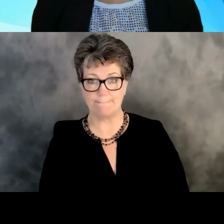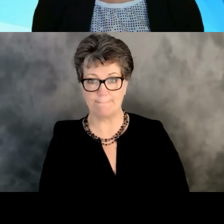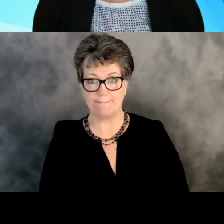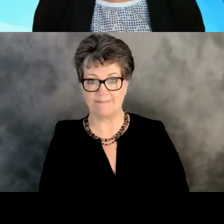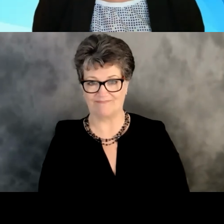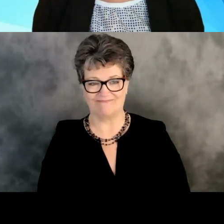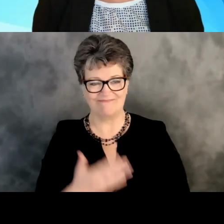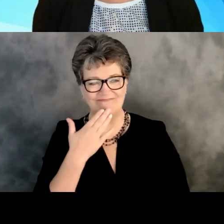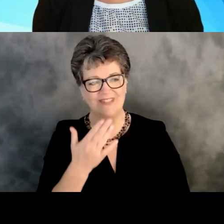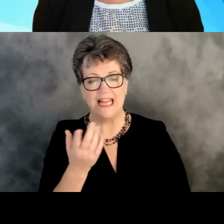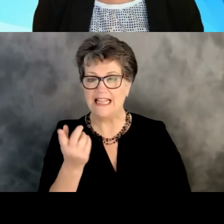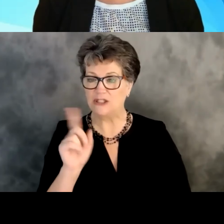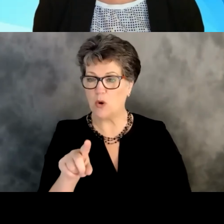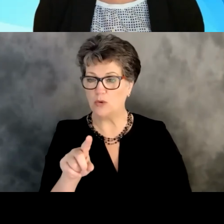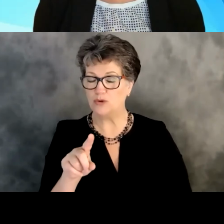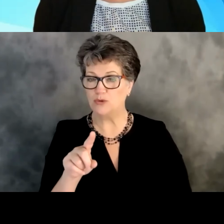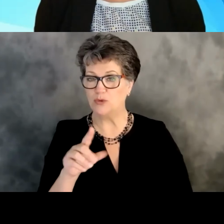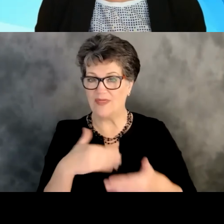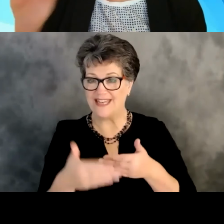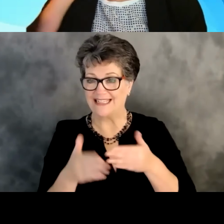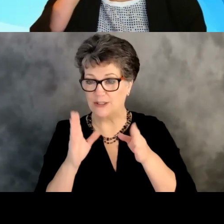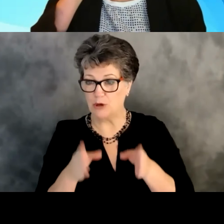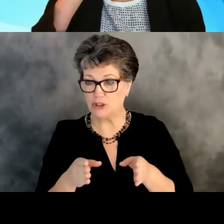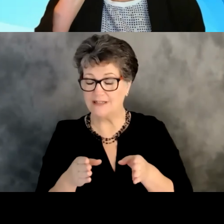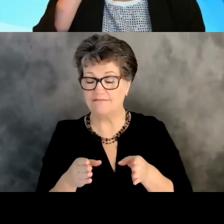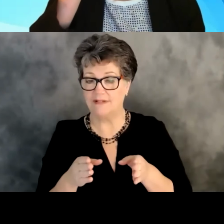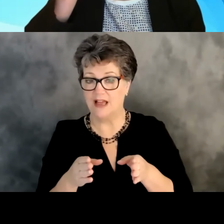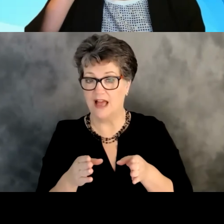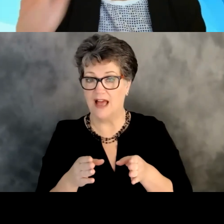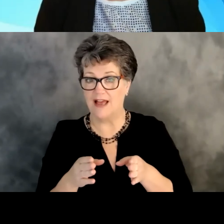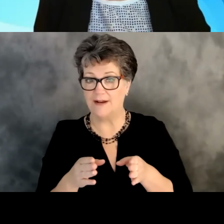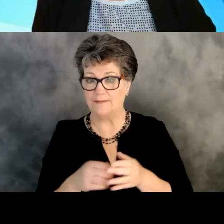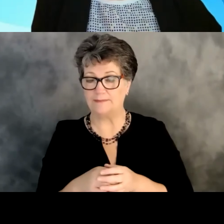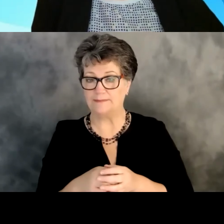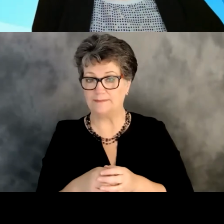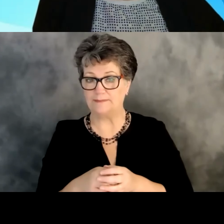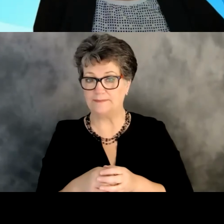Great, let's go to the next individual. We'll open up Elna Times.